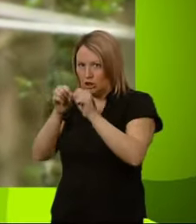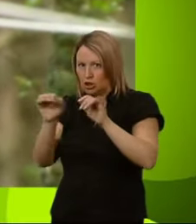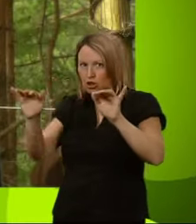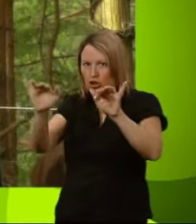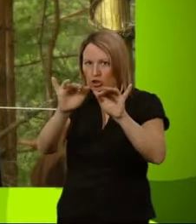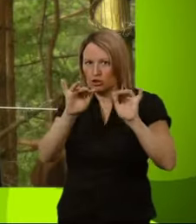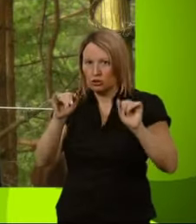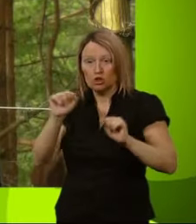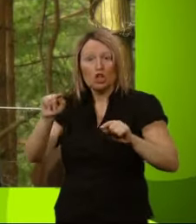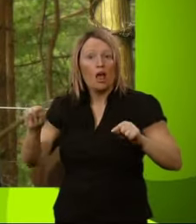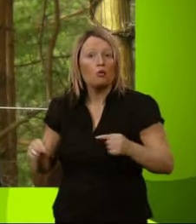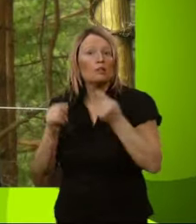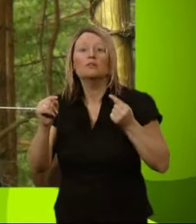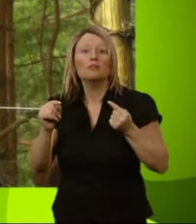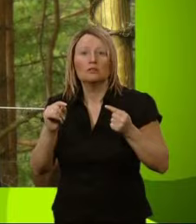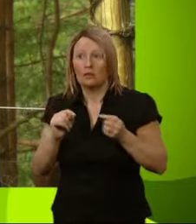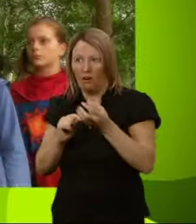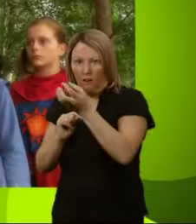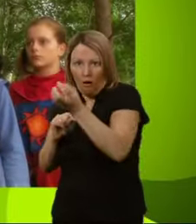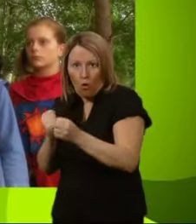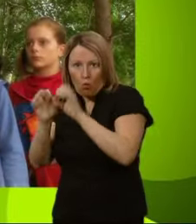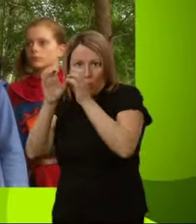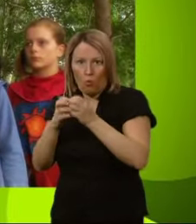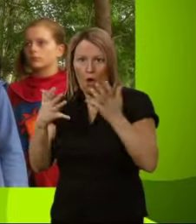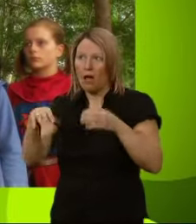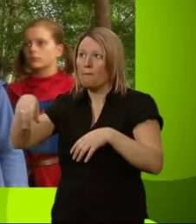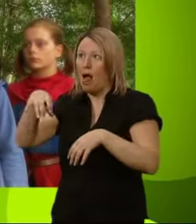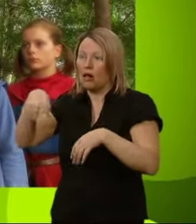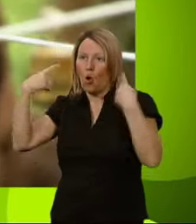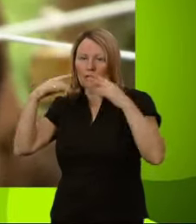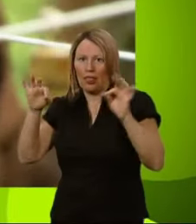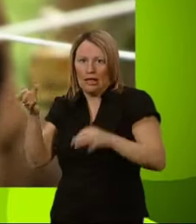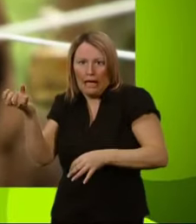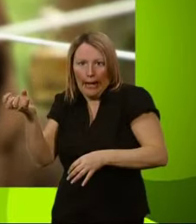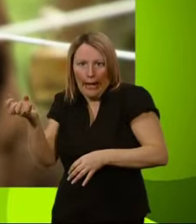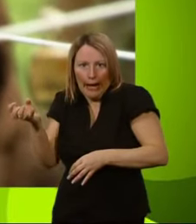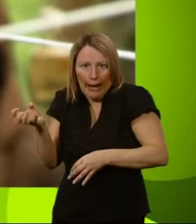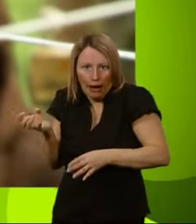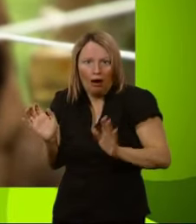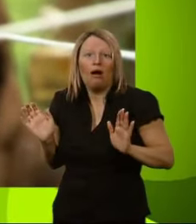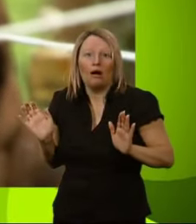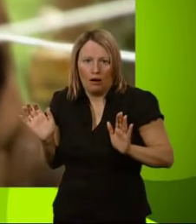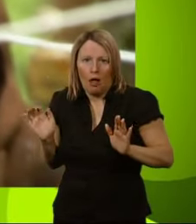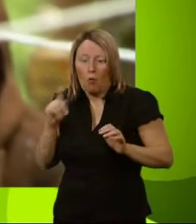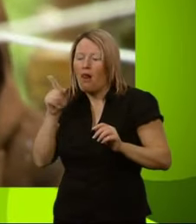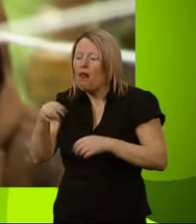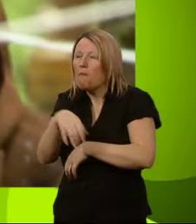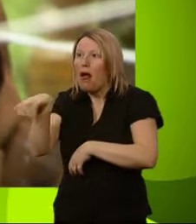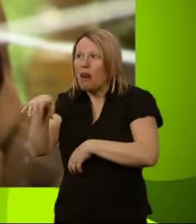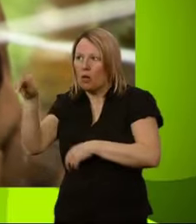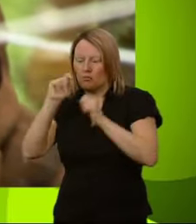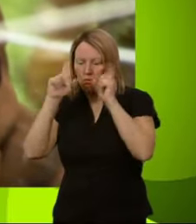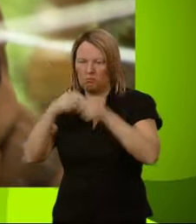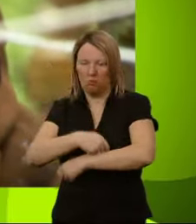rings. Your challenge is to retrieve these gold rings without sounding the bells that will waken the demons from their trance-like